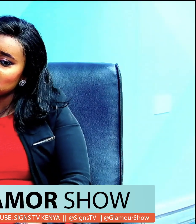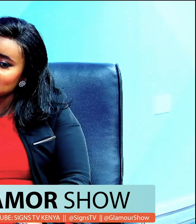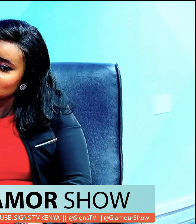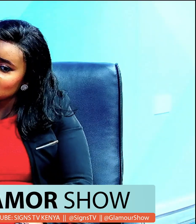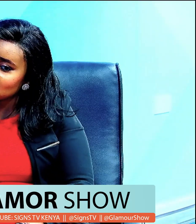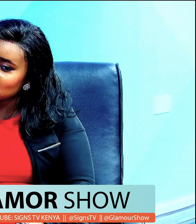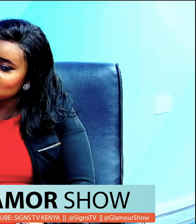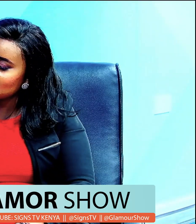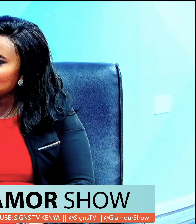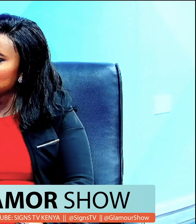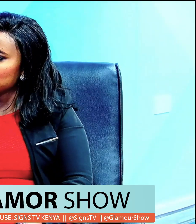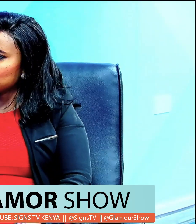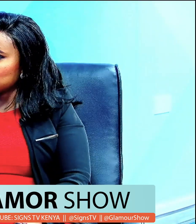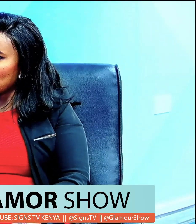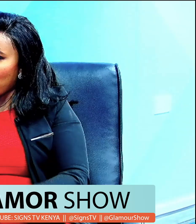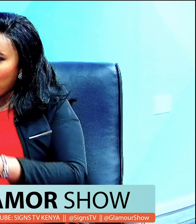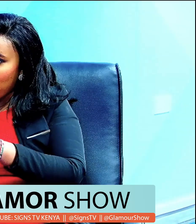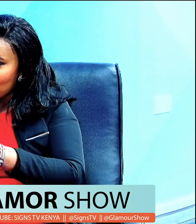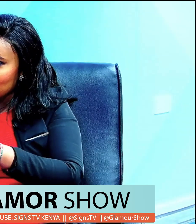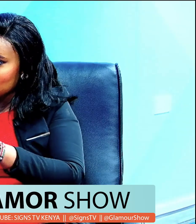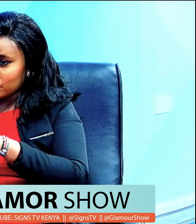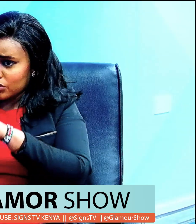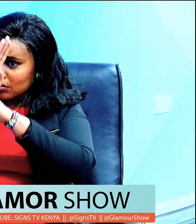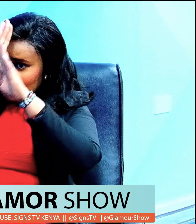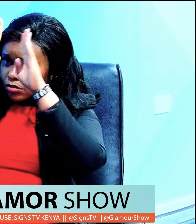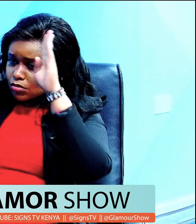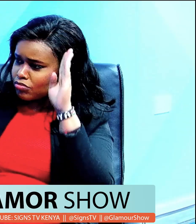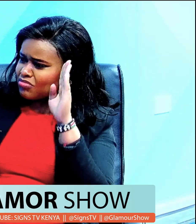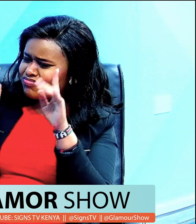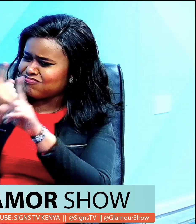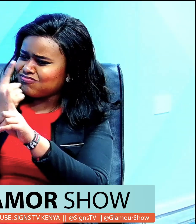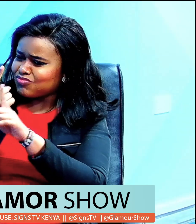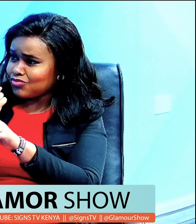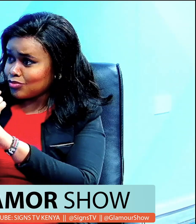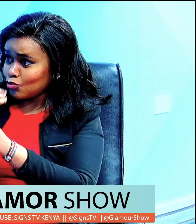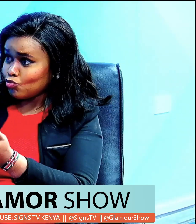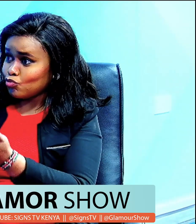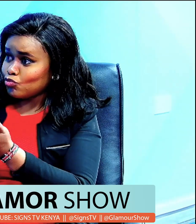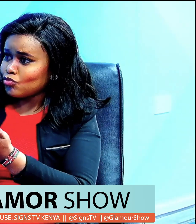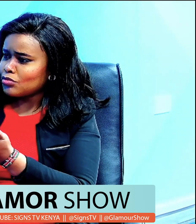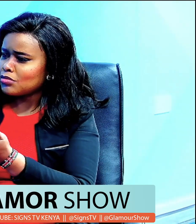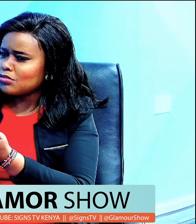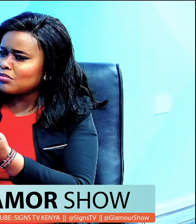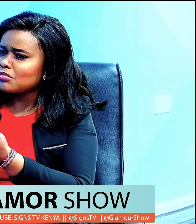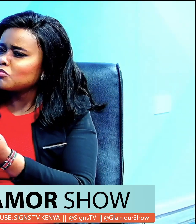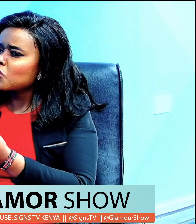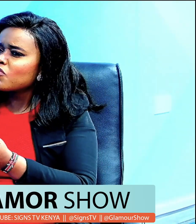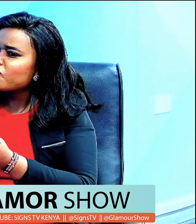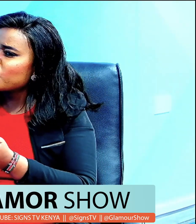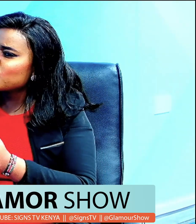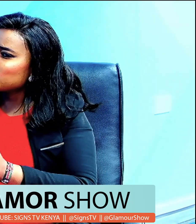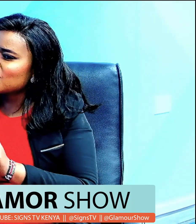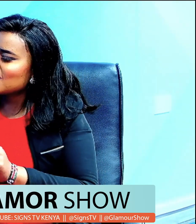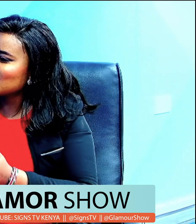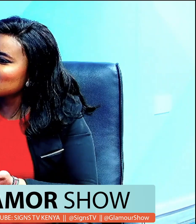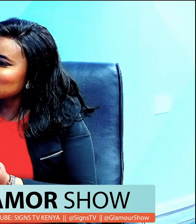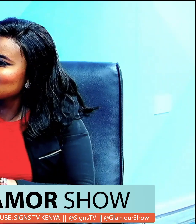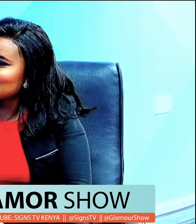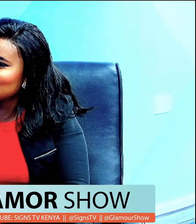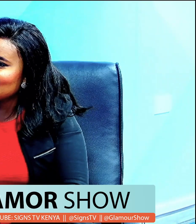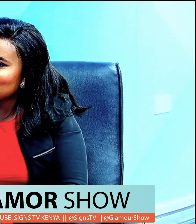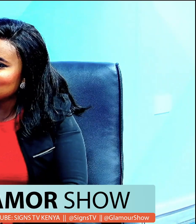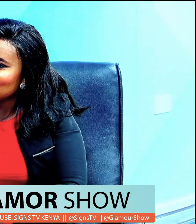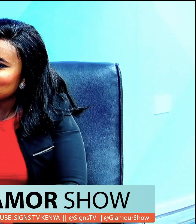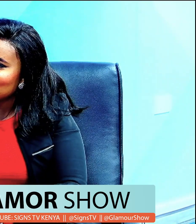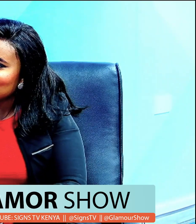That is so nice. Yeah. And from what you've said, when you get to install different types of wigs every